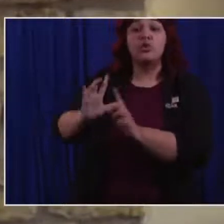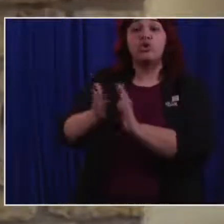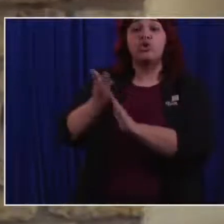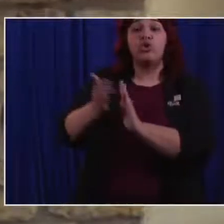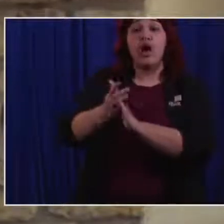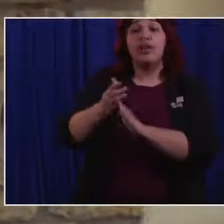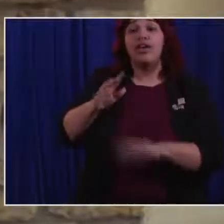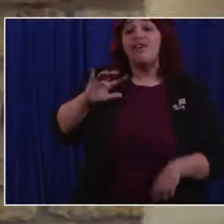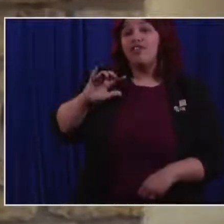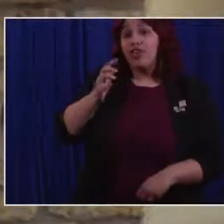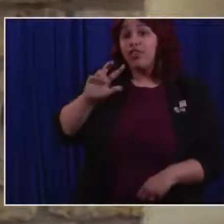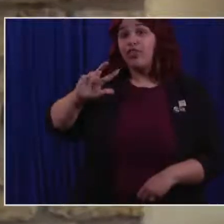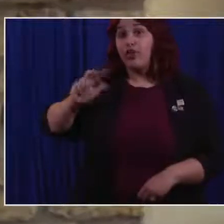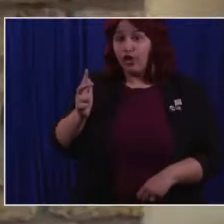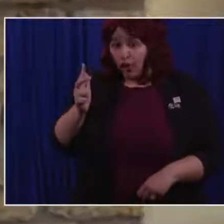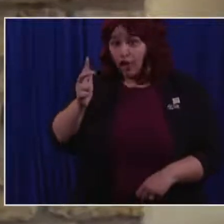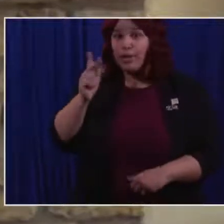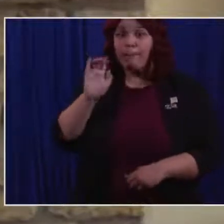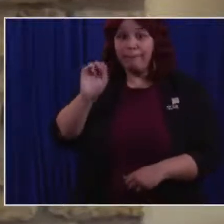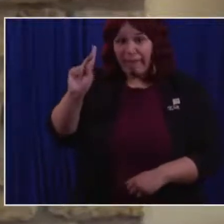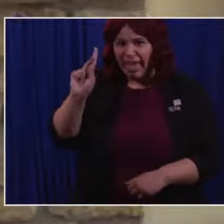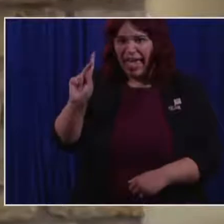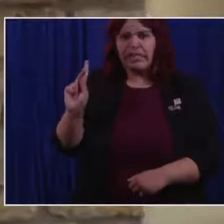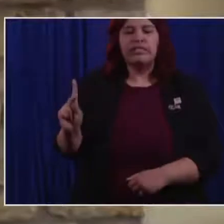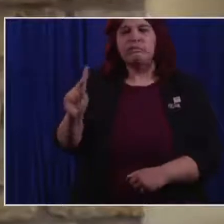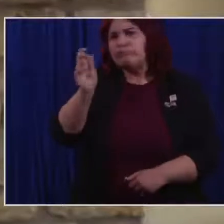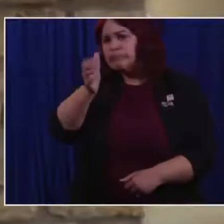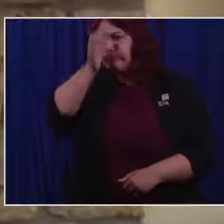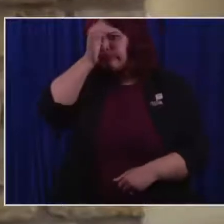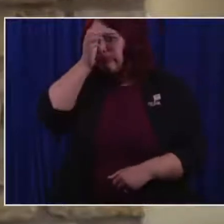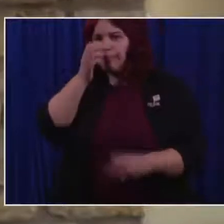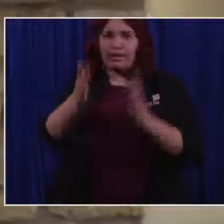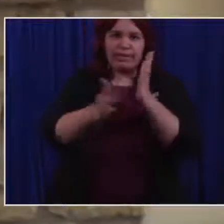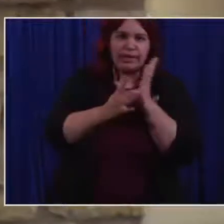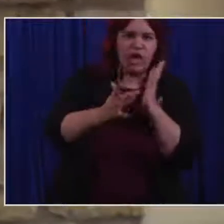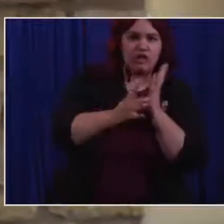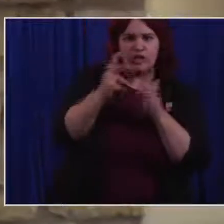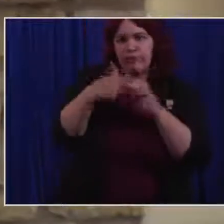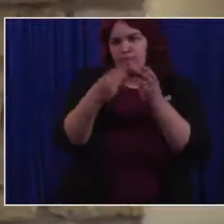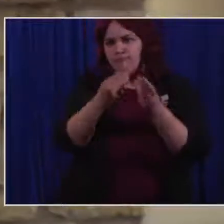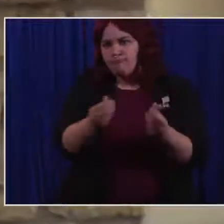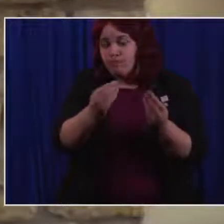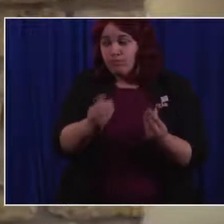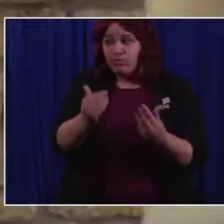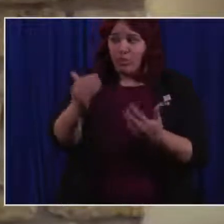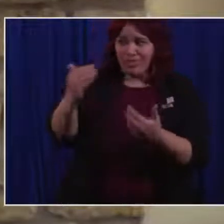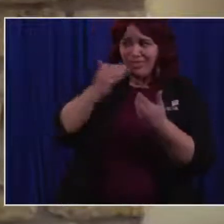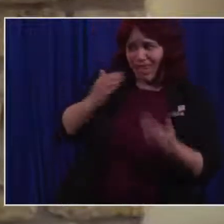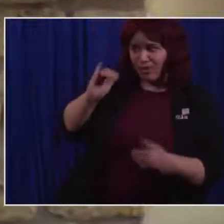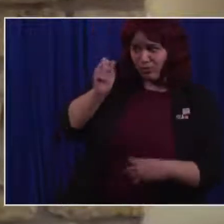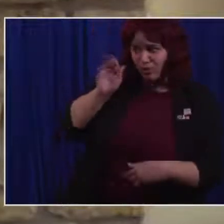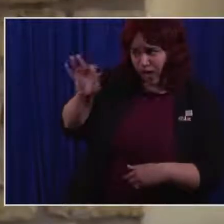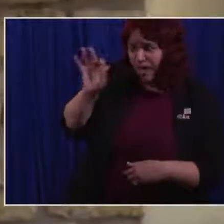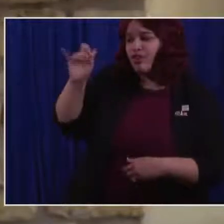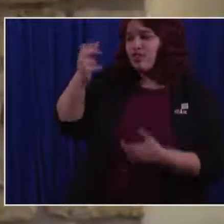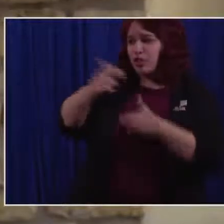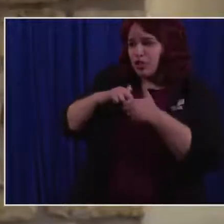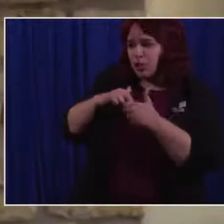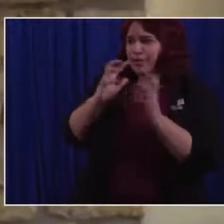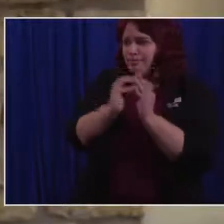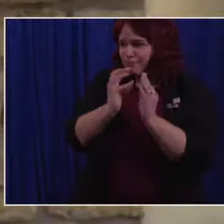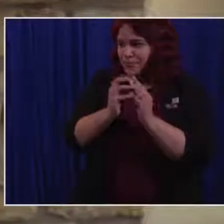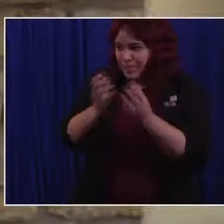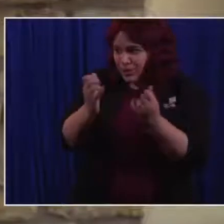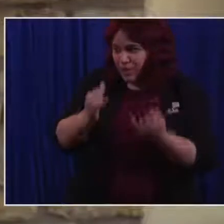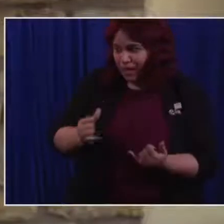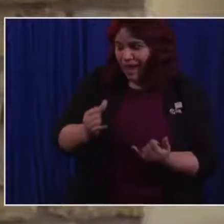operations and is a leader in solving technology problems. Jeff, thank you very much for joining us today. Thank you